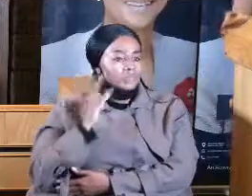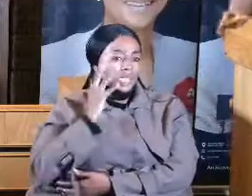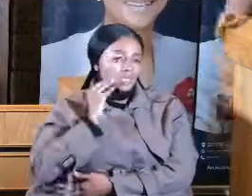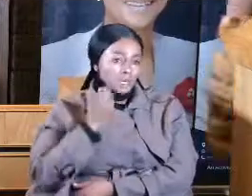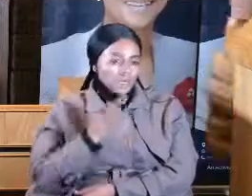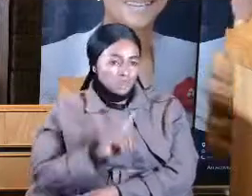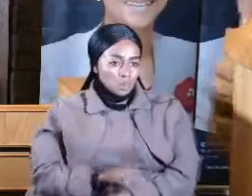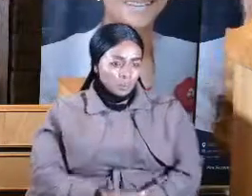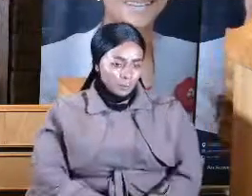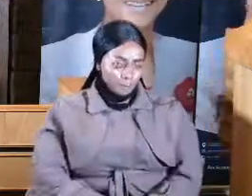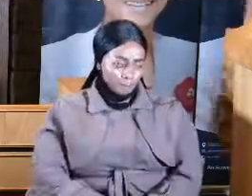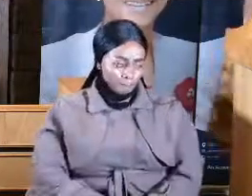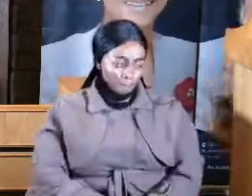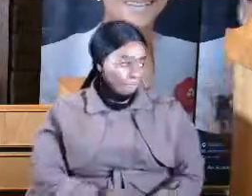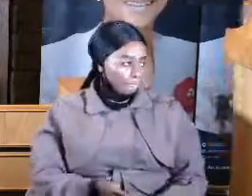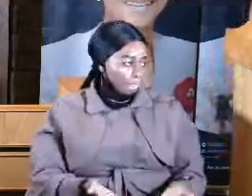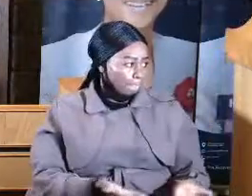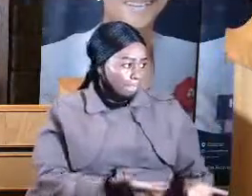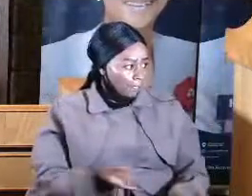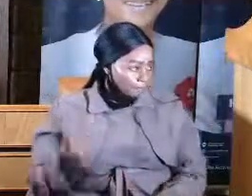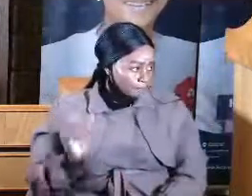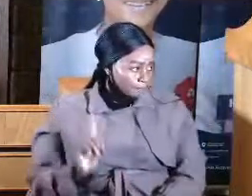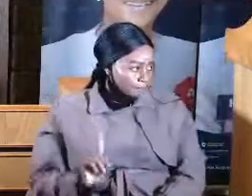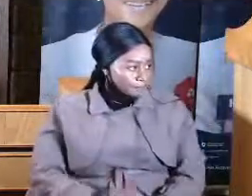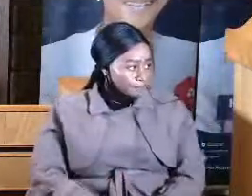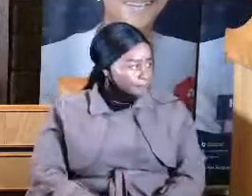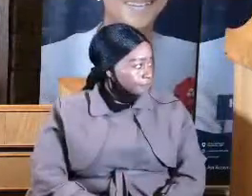experiencing. Over to you.